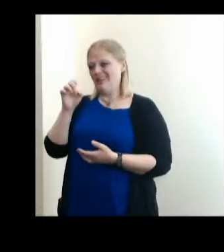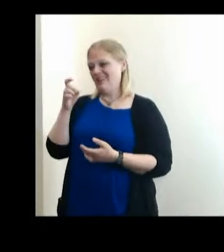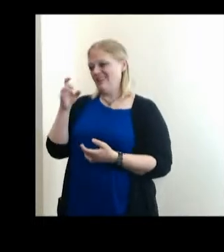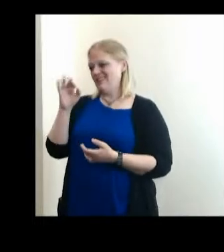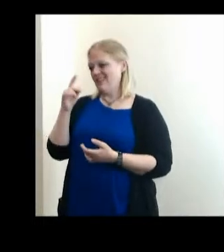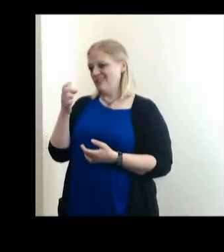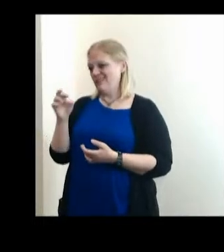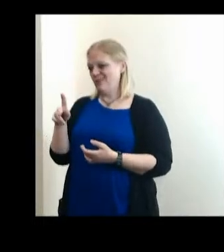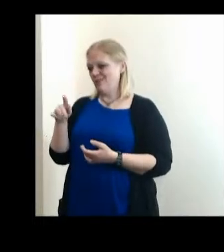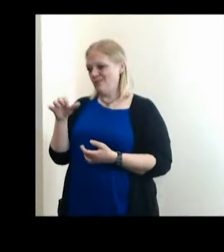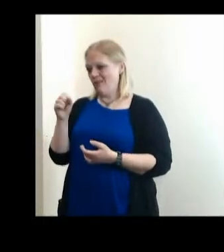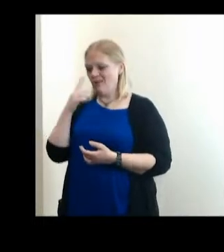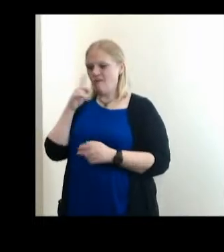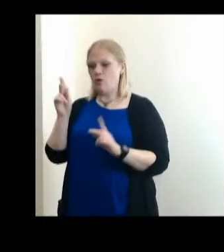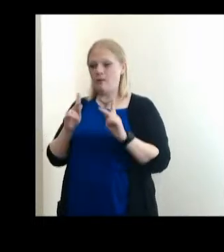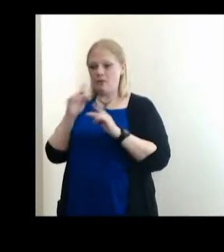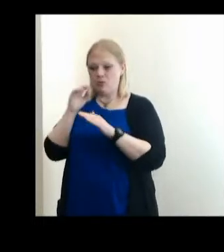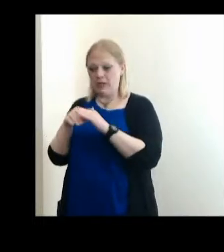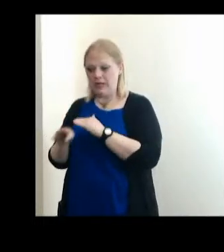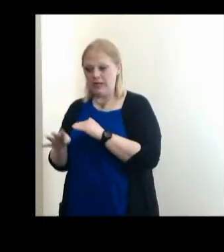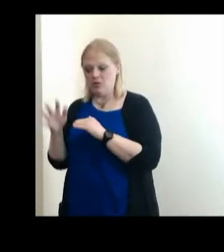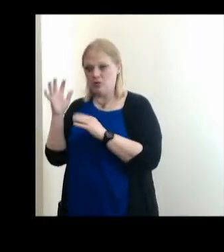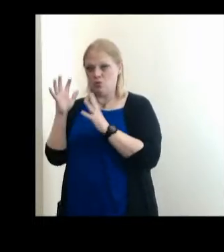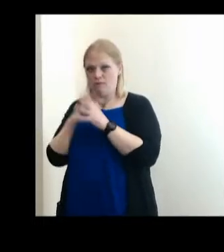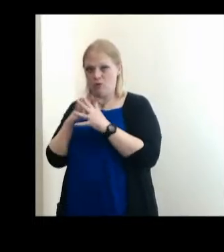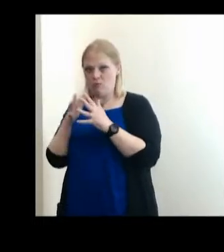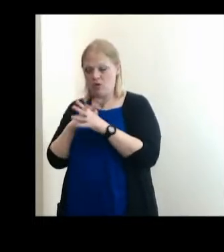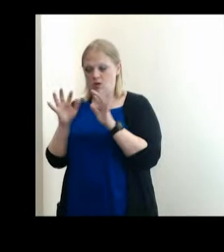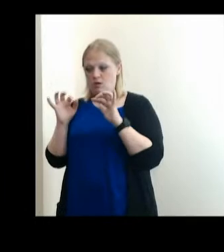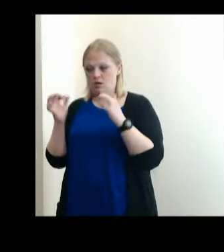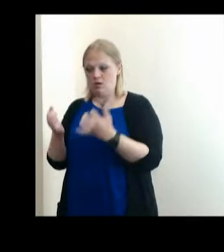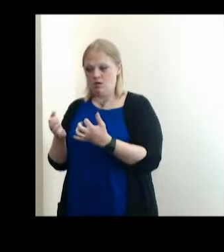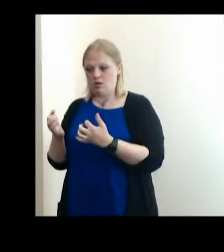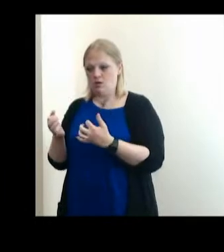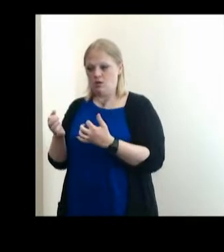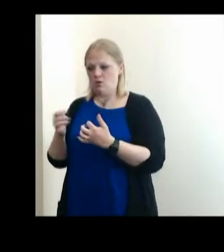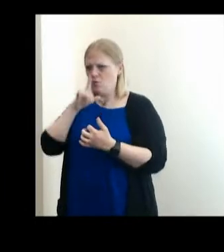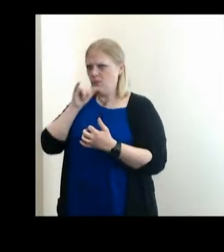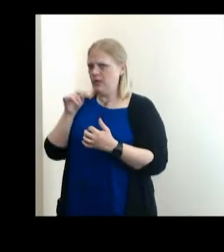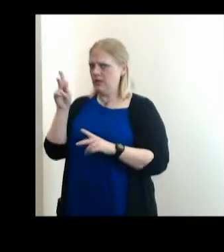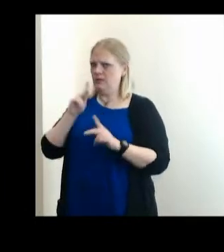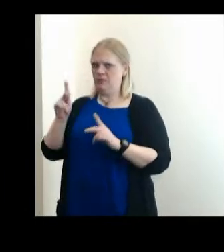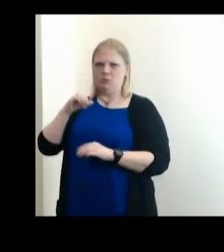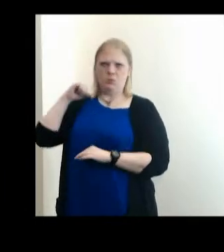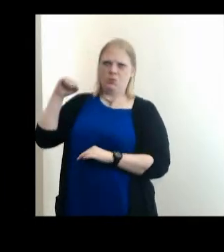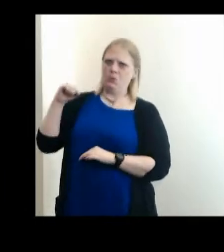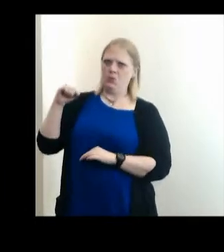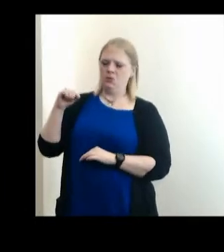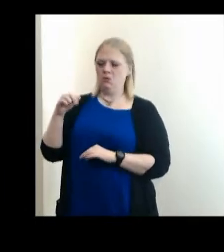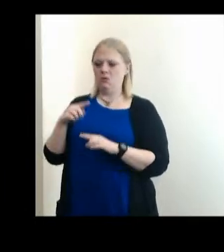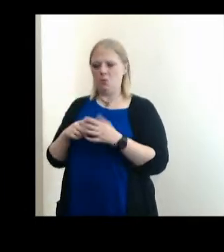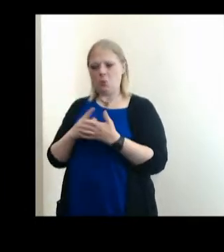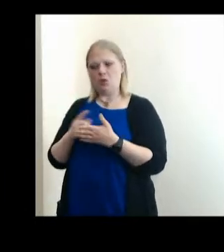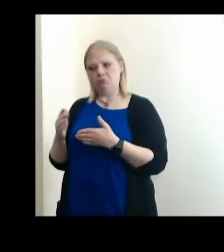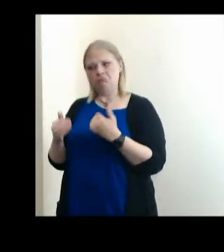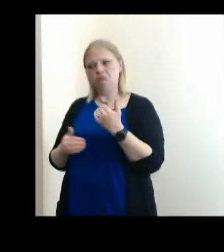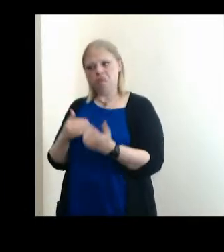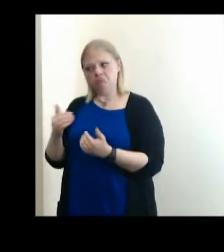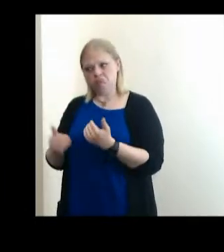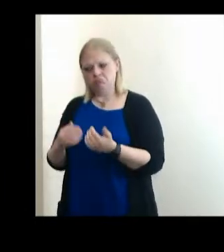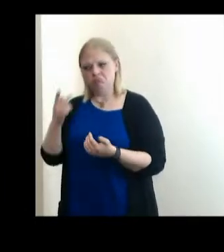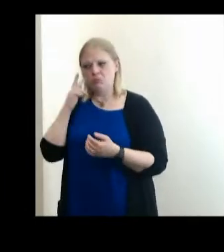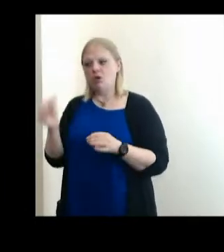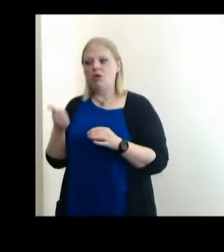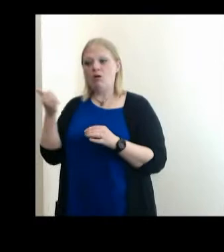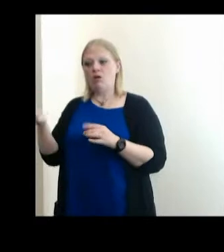for fans to get into Highmark Stadium, it was initially met with some skepticism. But as the week progressed, we actually saw